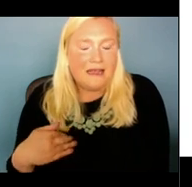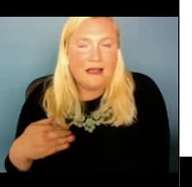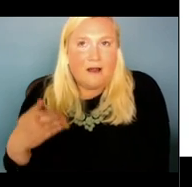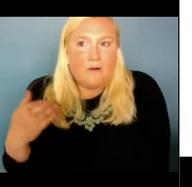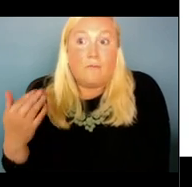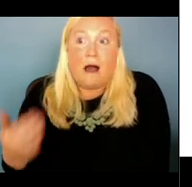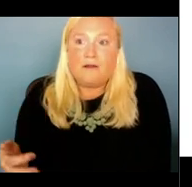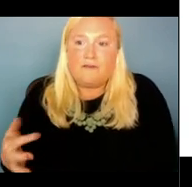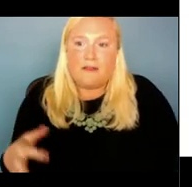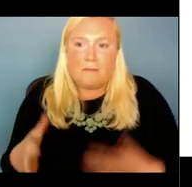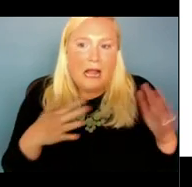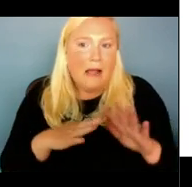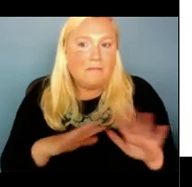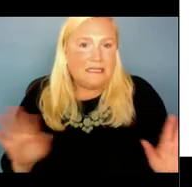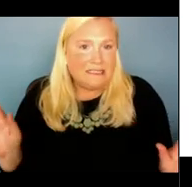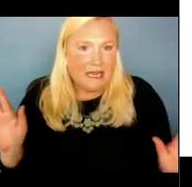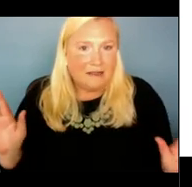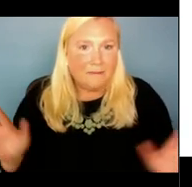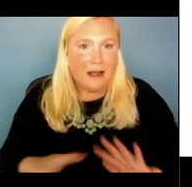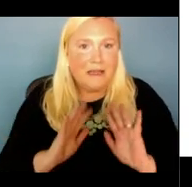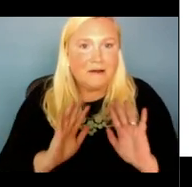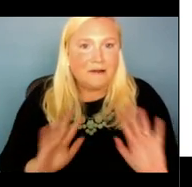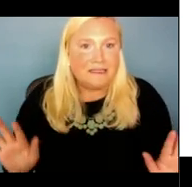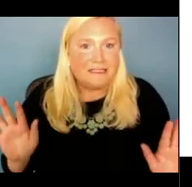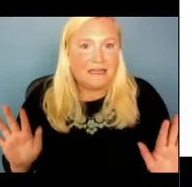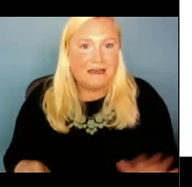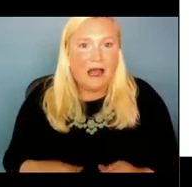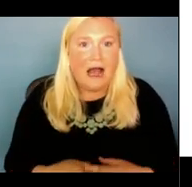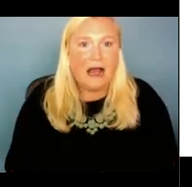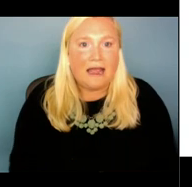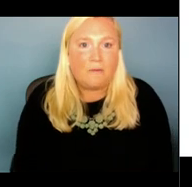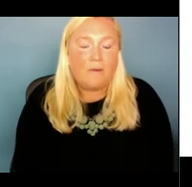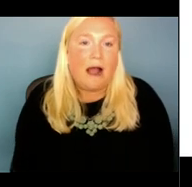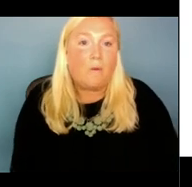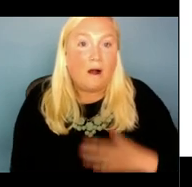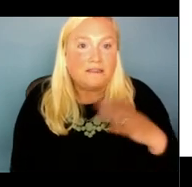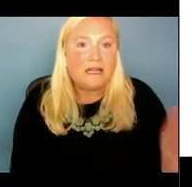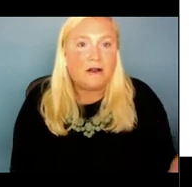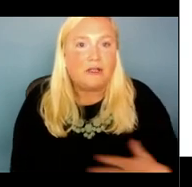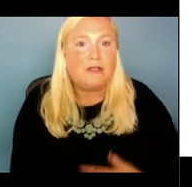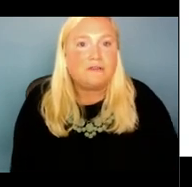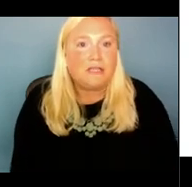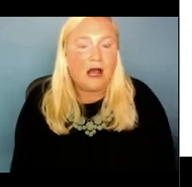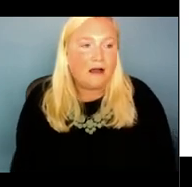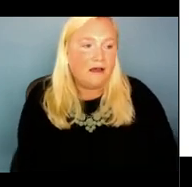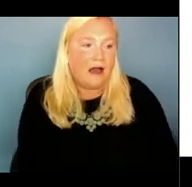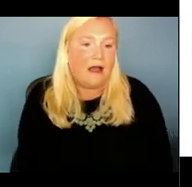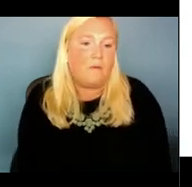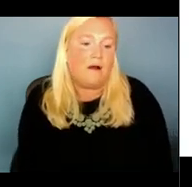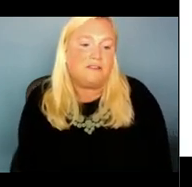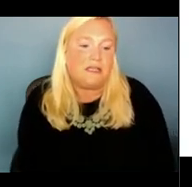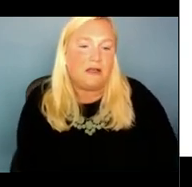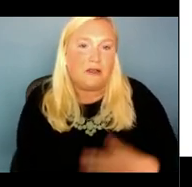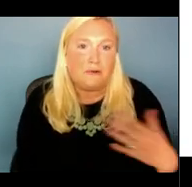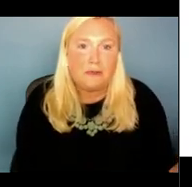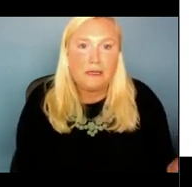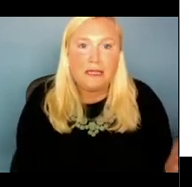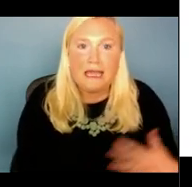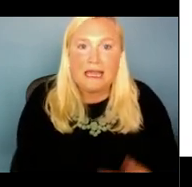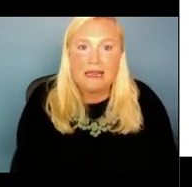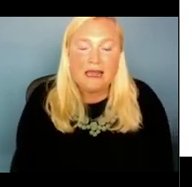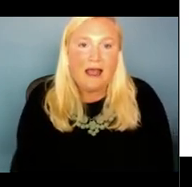that I can model for them, like, I'm listening. I'm here to listen. I want to hear you talk. I want to